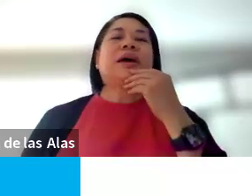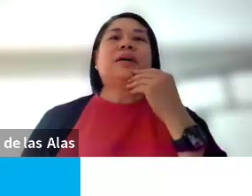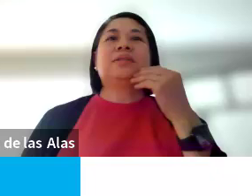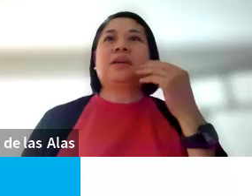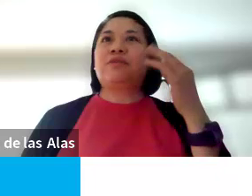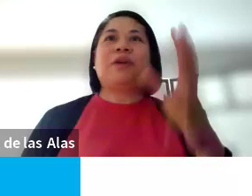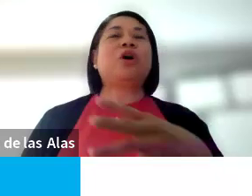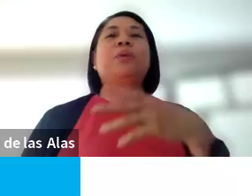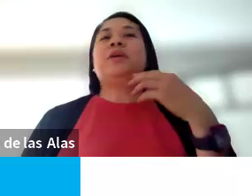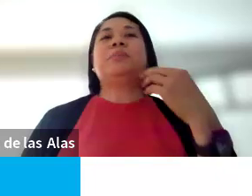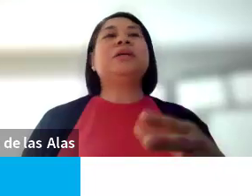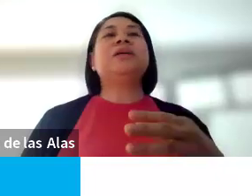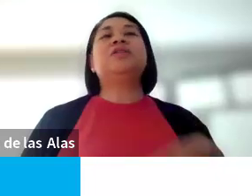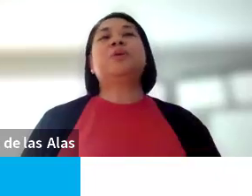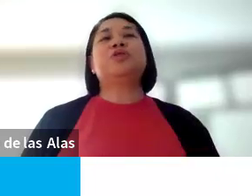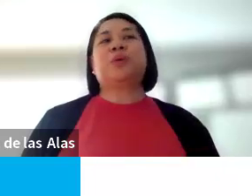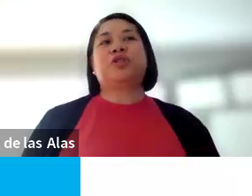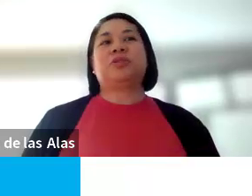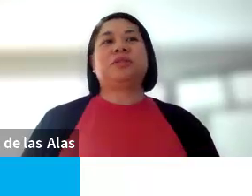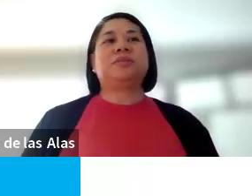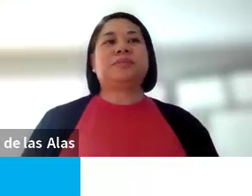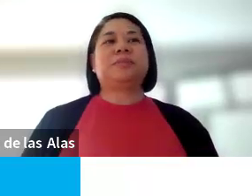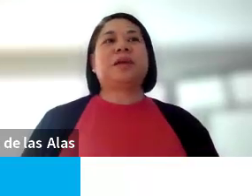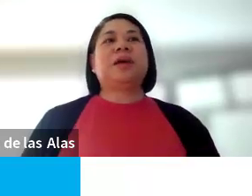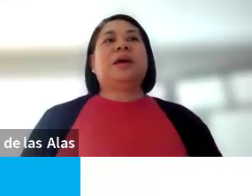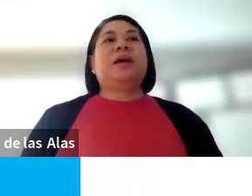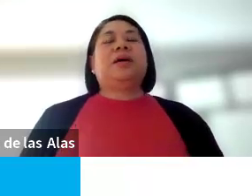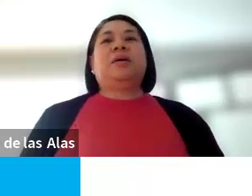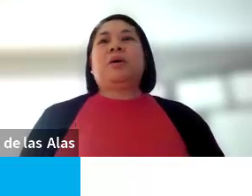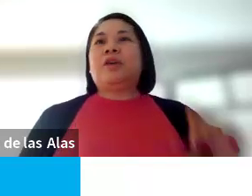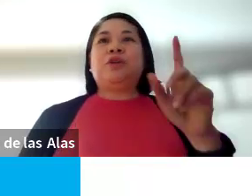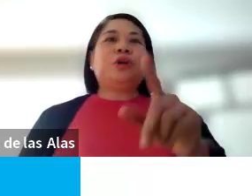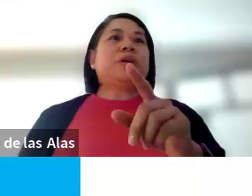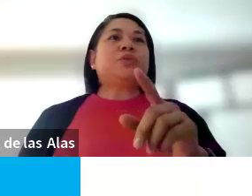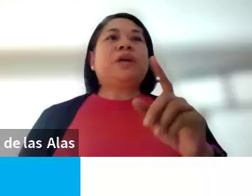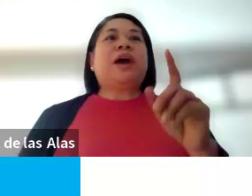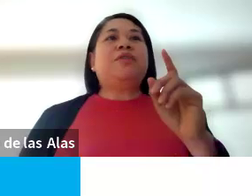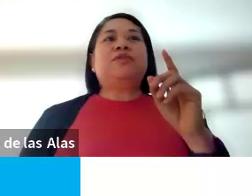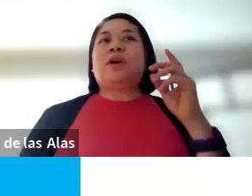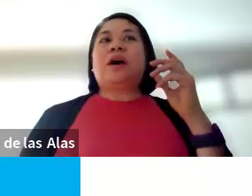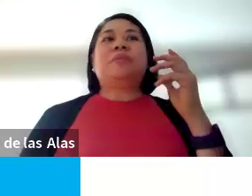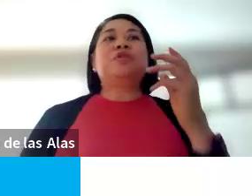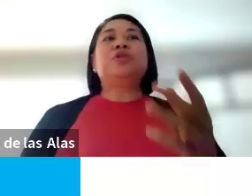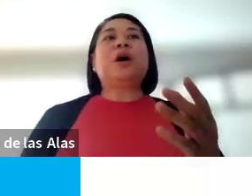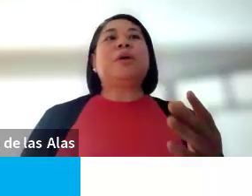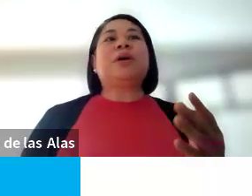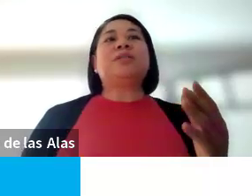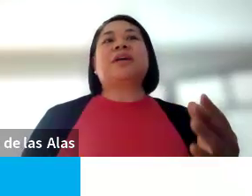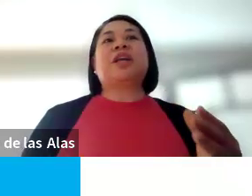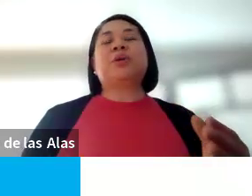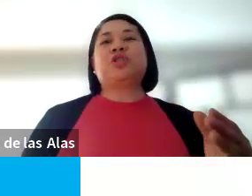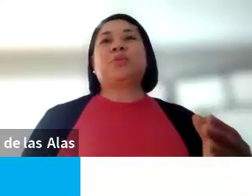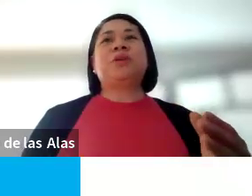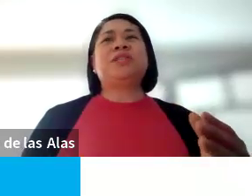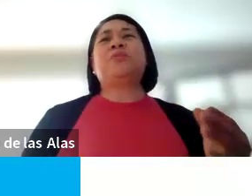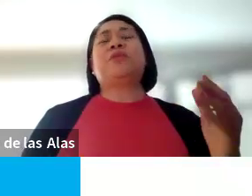chat. And if you haven't already, please post your questions. If you'll notice, we have 2 American